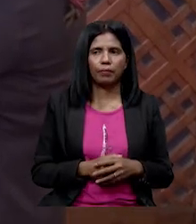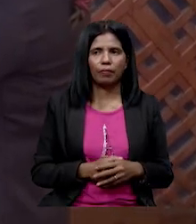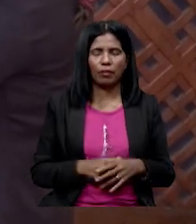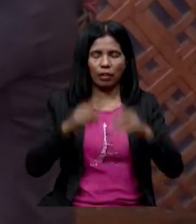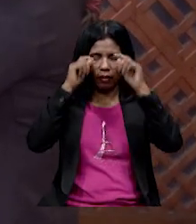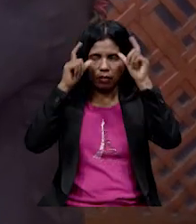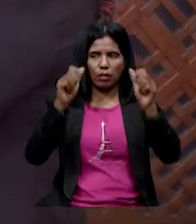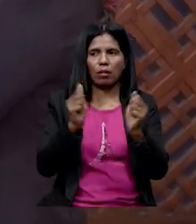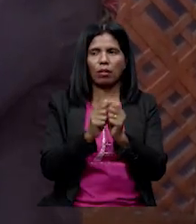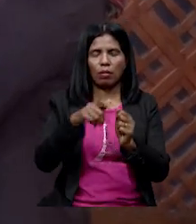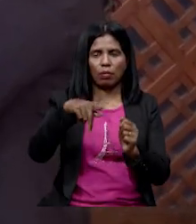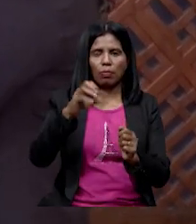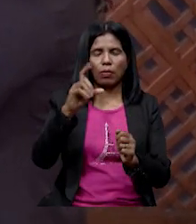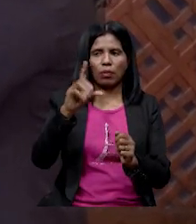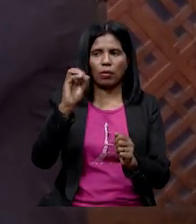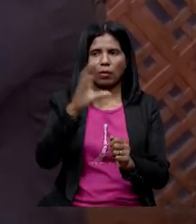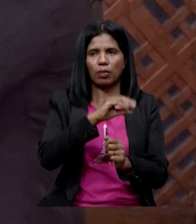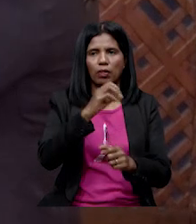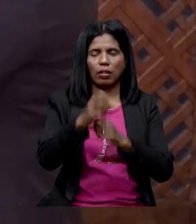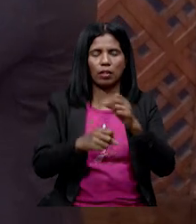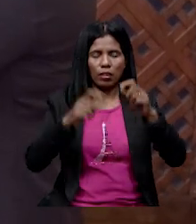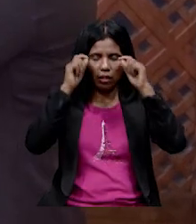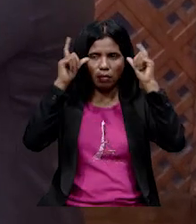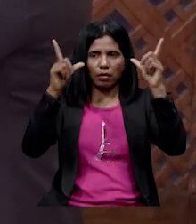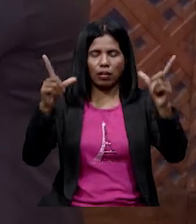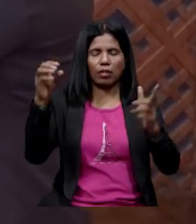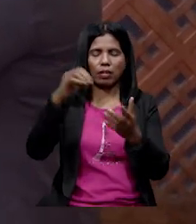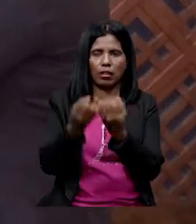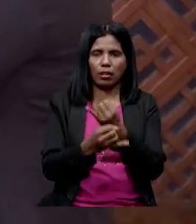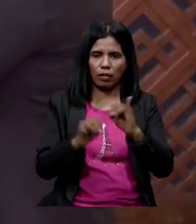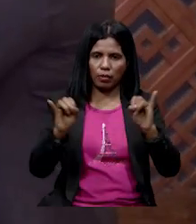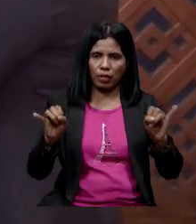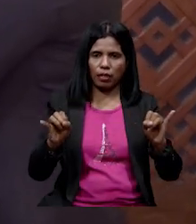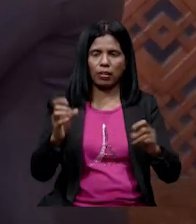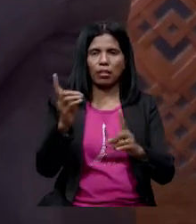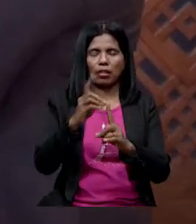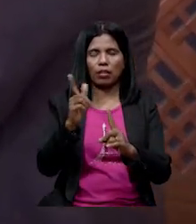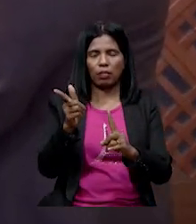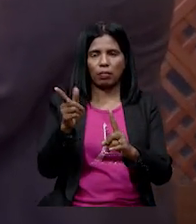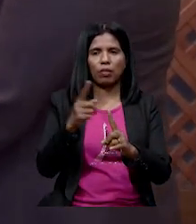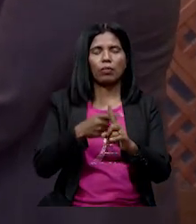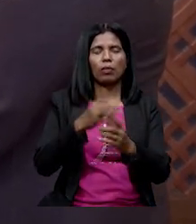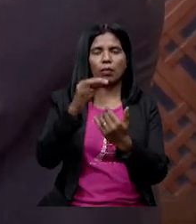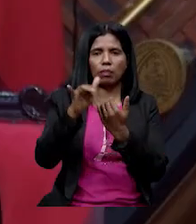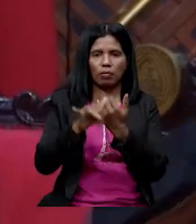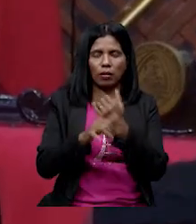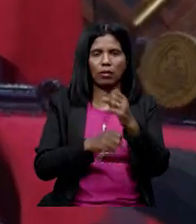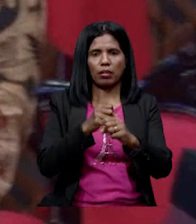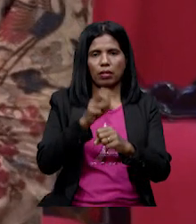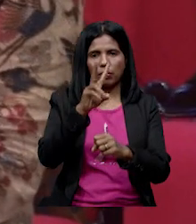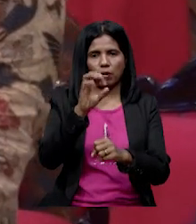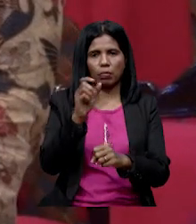Timor-Leste e Polônia e a relação bilateral desde Timor-Leste restaura a independência e a Lorong Rua Nulu fulan maio tina ring rua rua